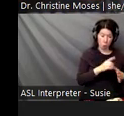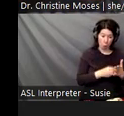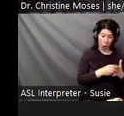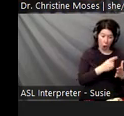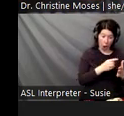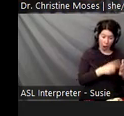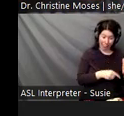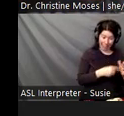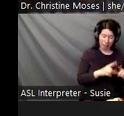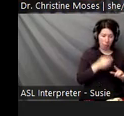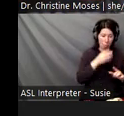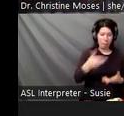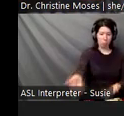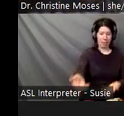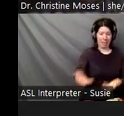can speak.